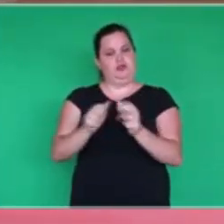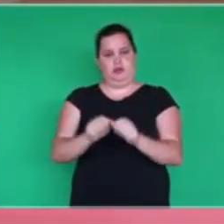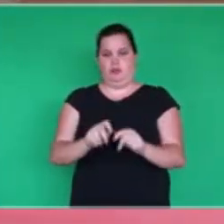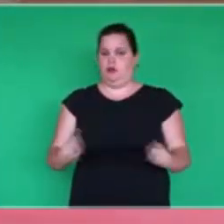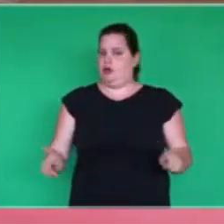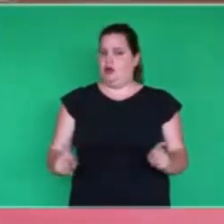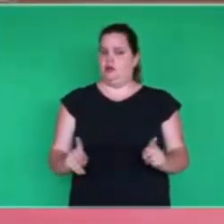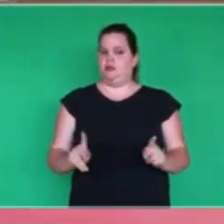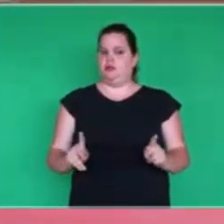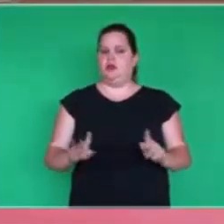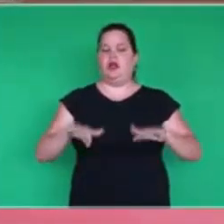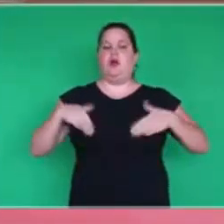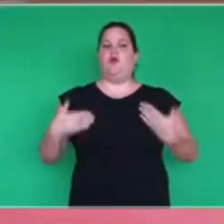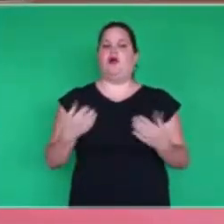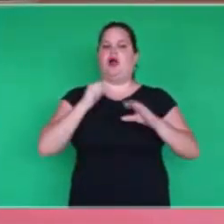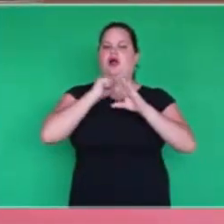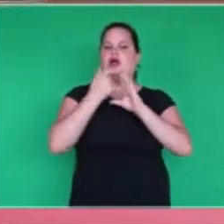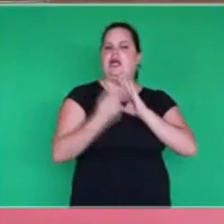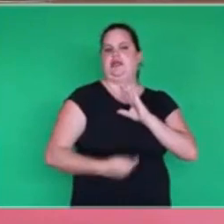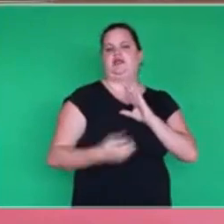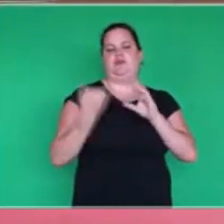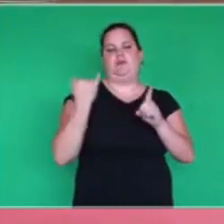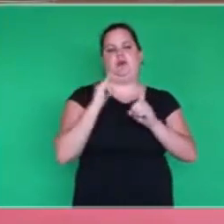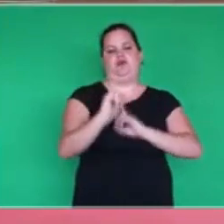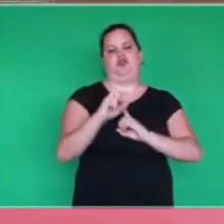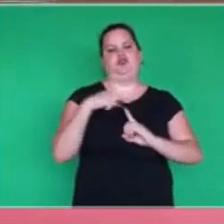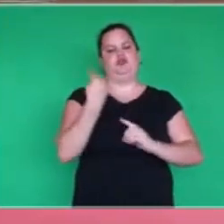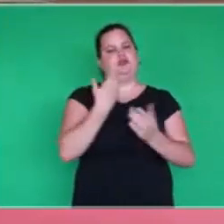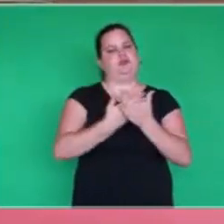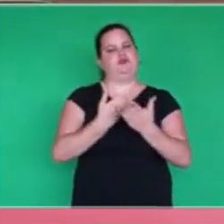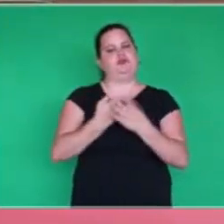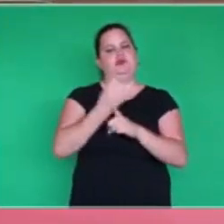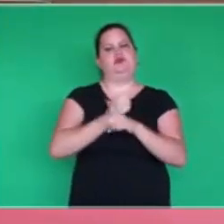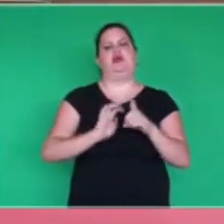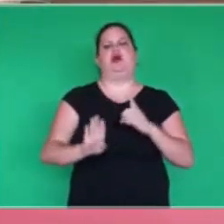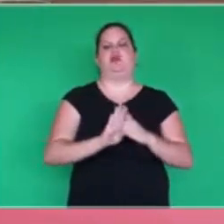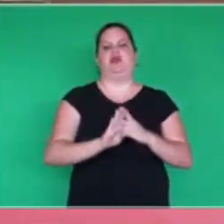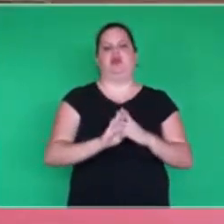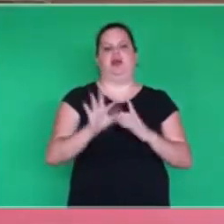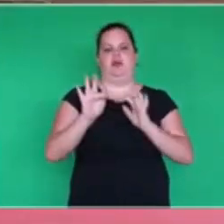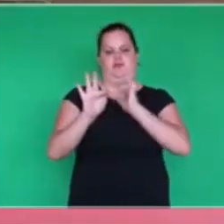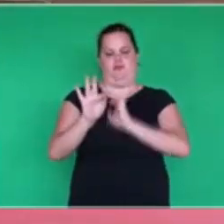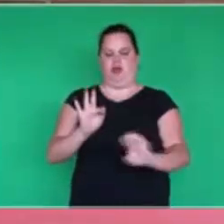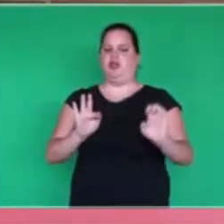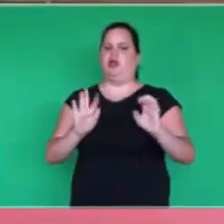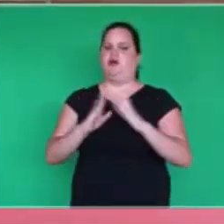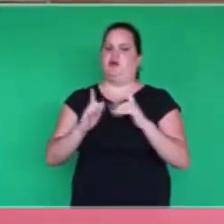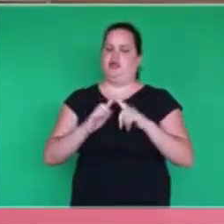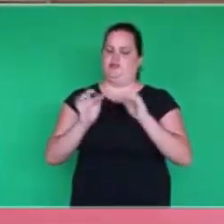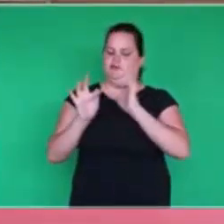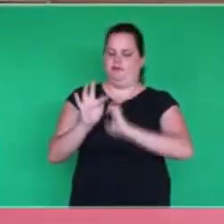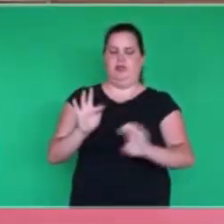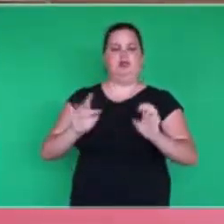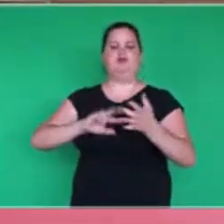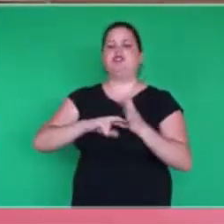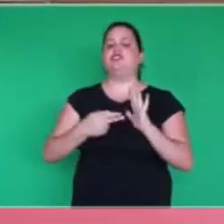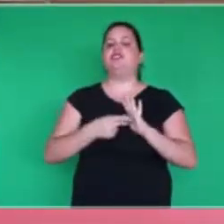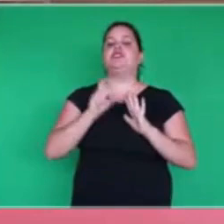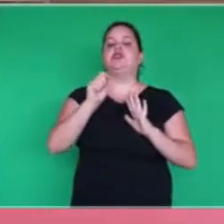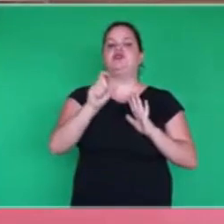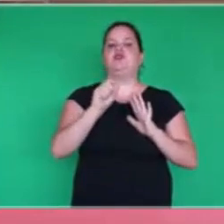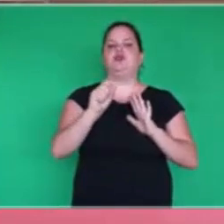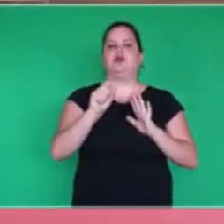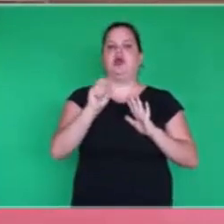what does it say? Behold, I shall soon come. We are living this